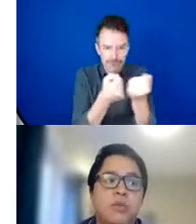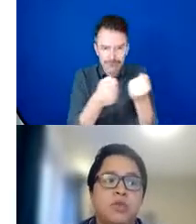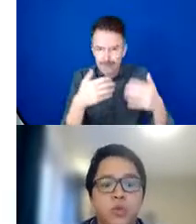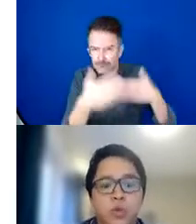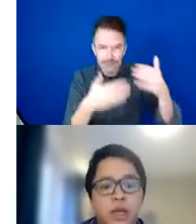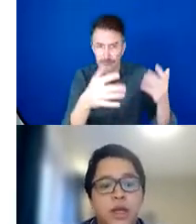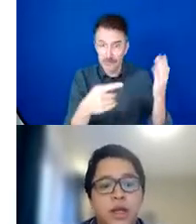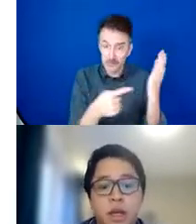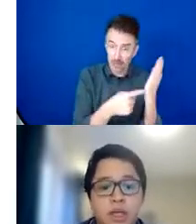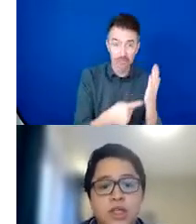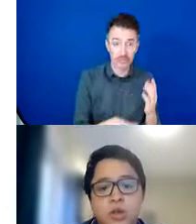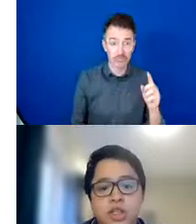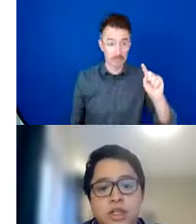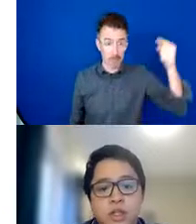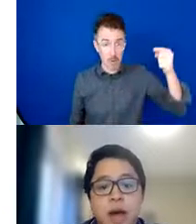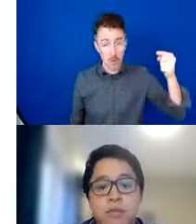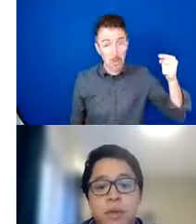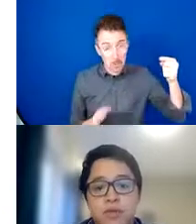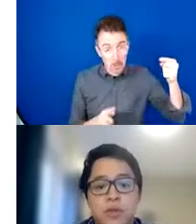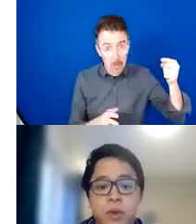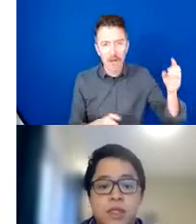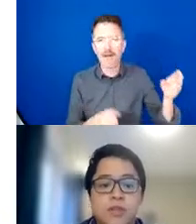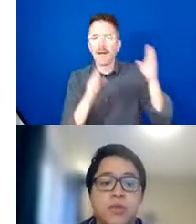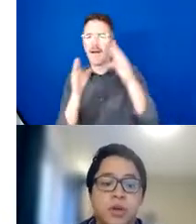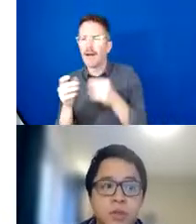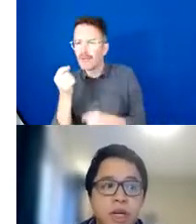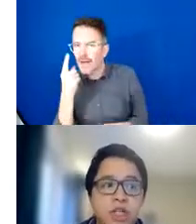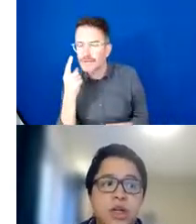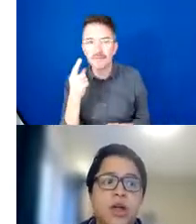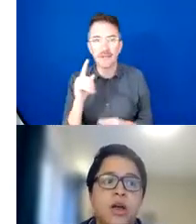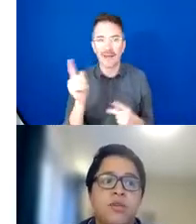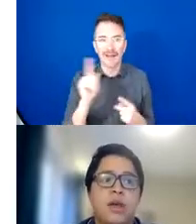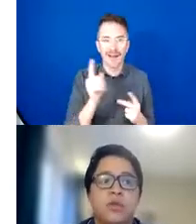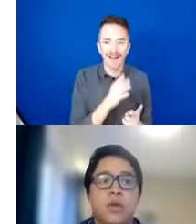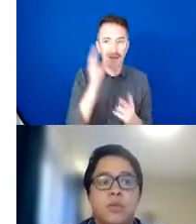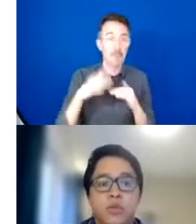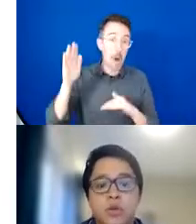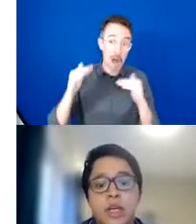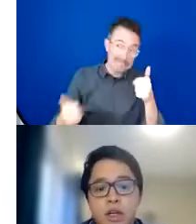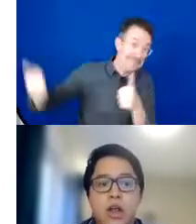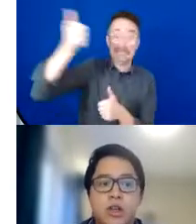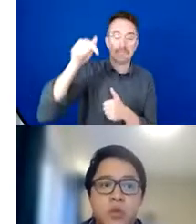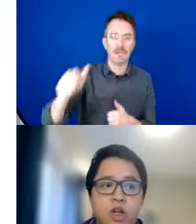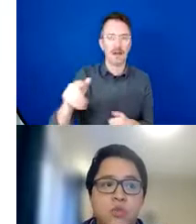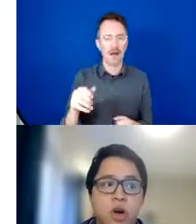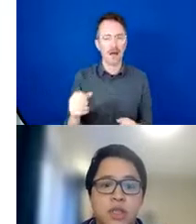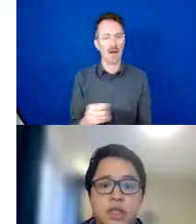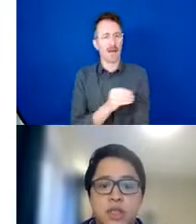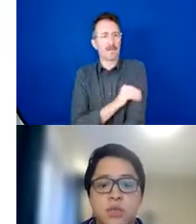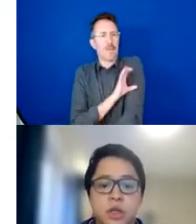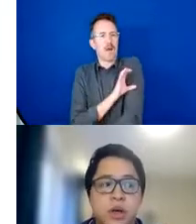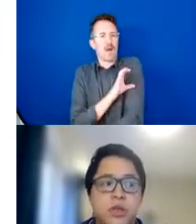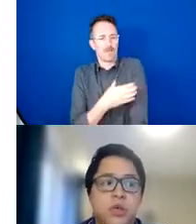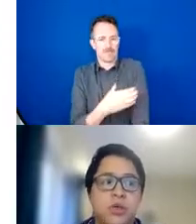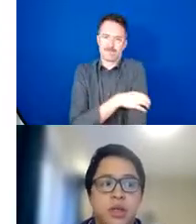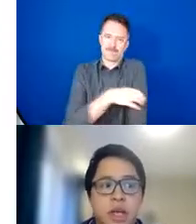be able to truly increase youth chances to have meaningful spaces for participation, for them to be able to lead knowledge production processes,